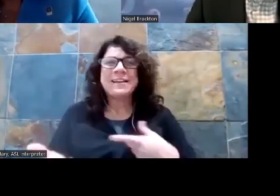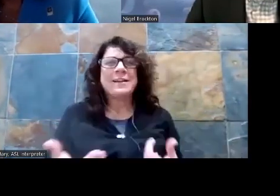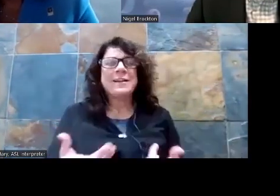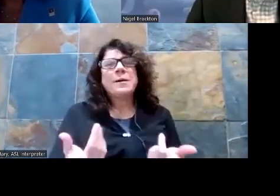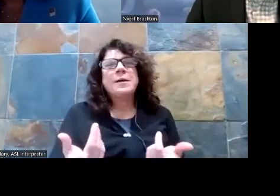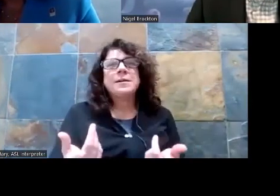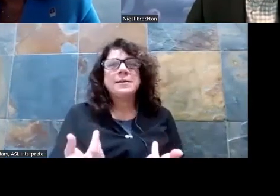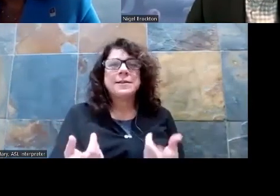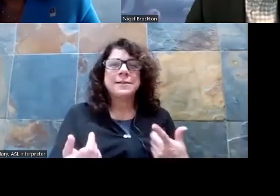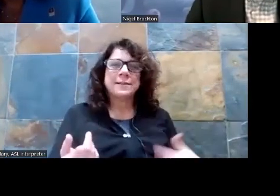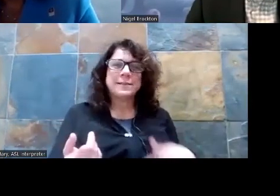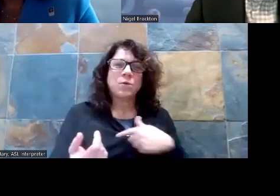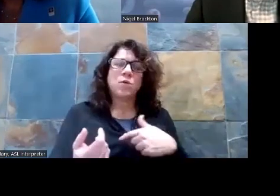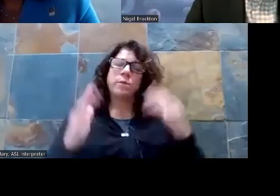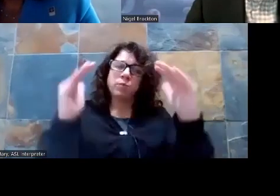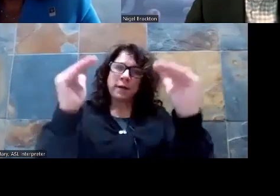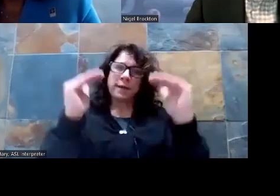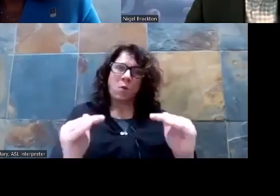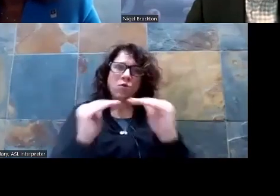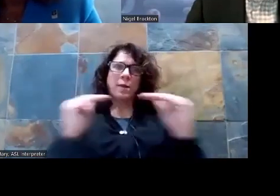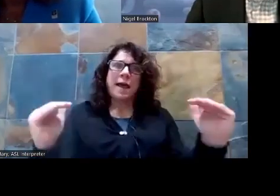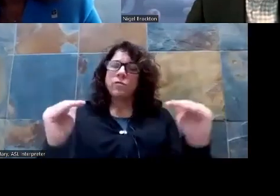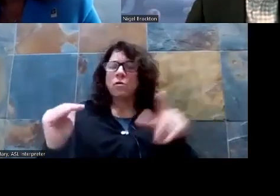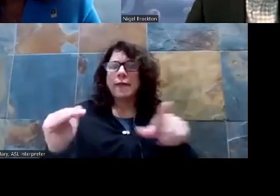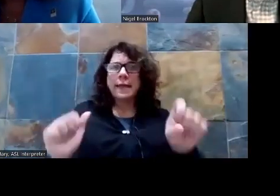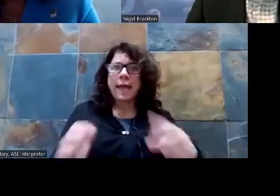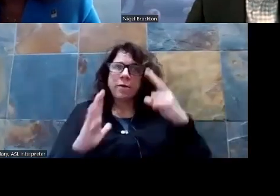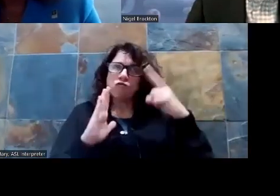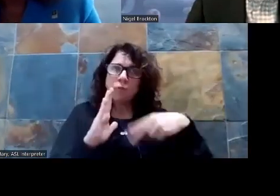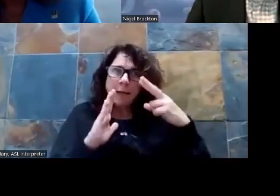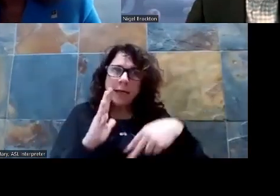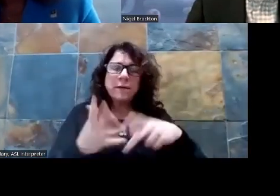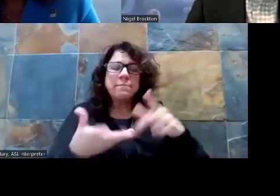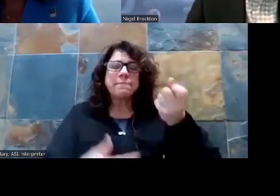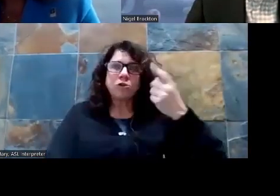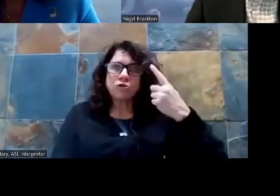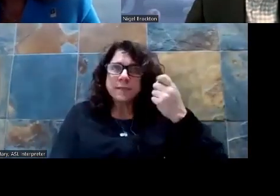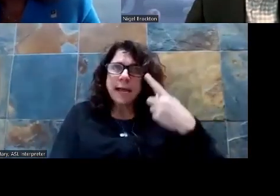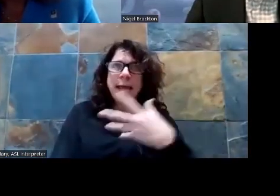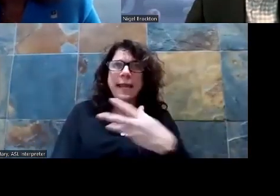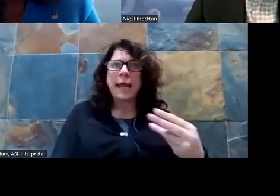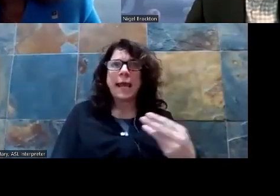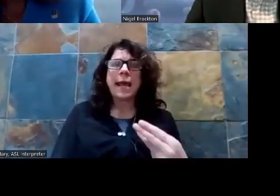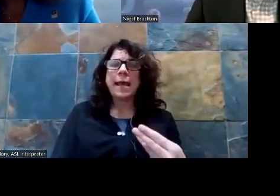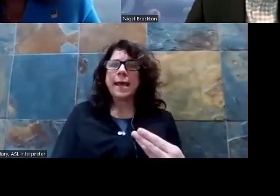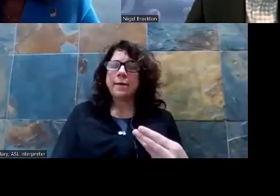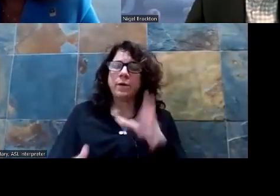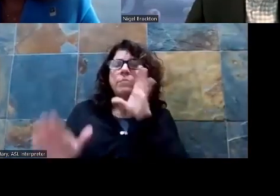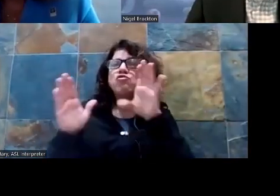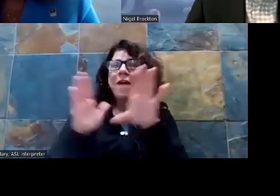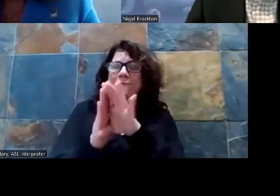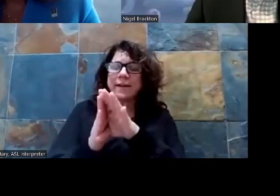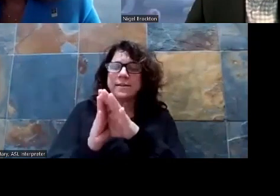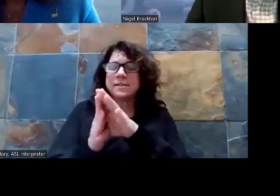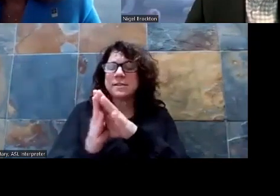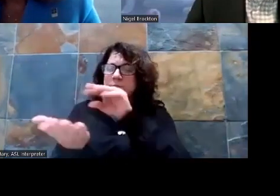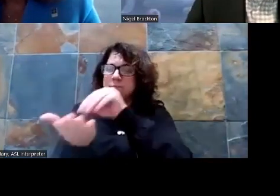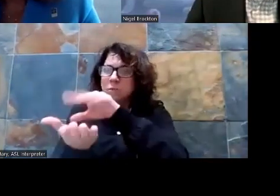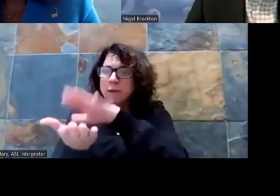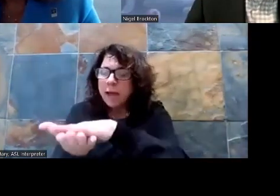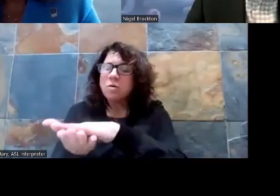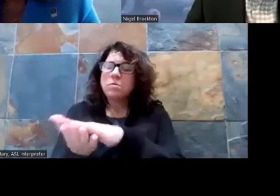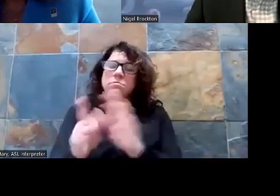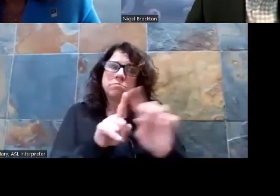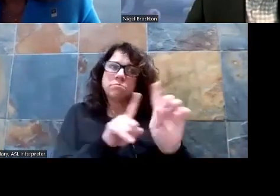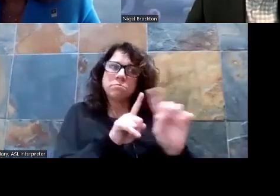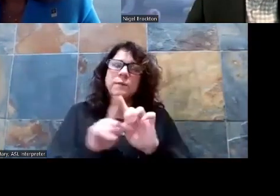we bring it to the level that they can read, they can understand. We put graphic in there. And then another